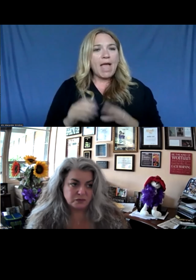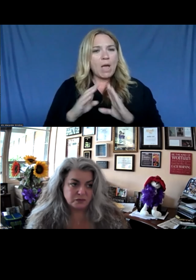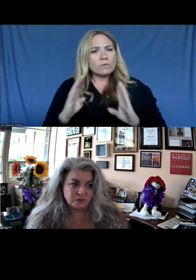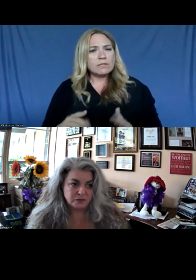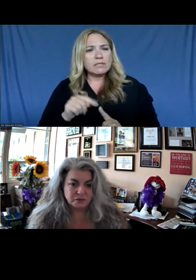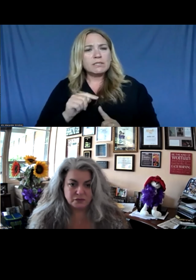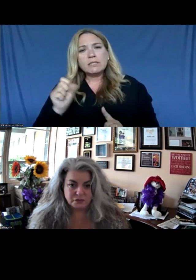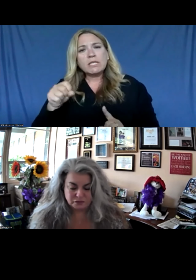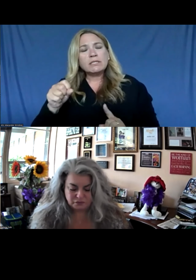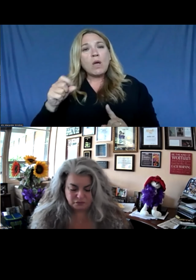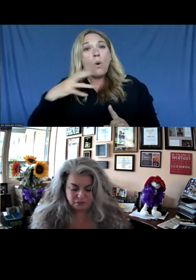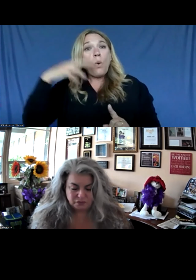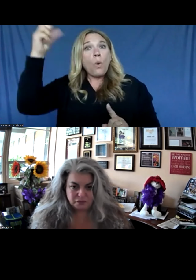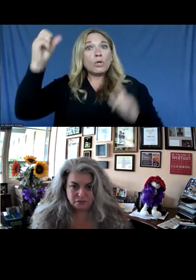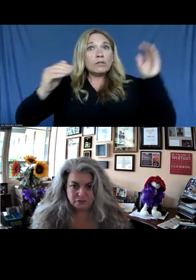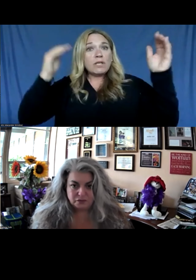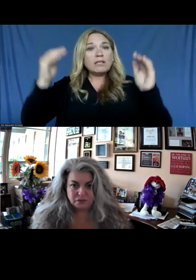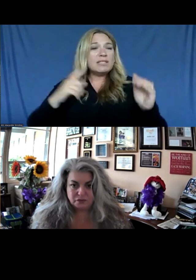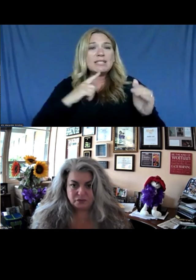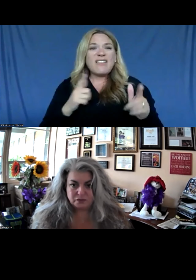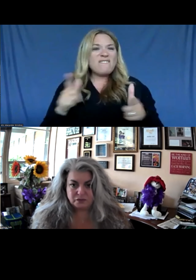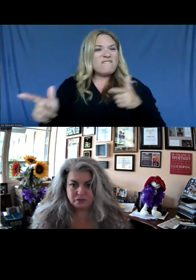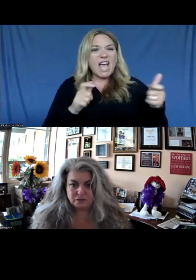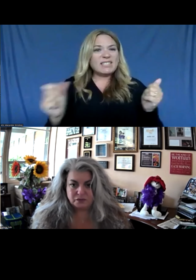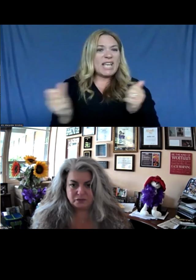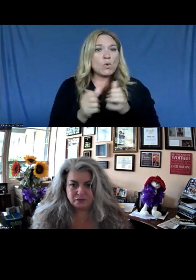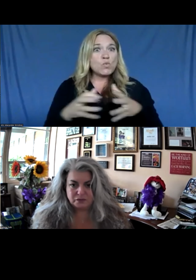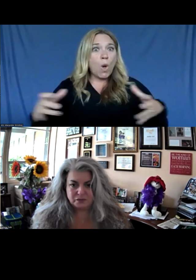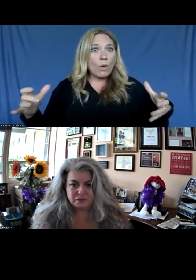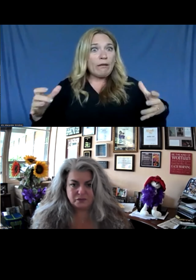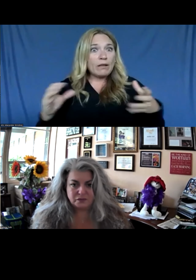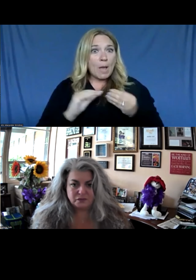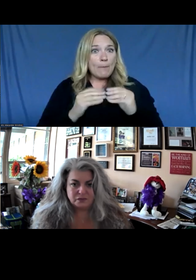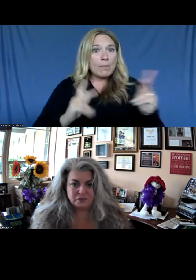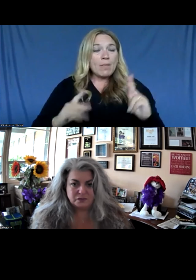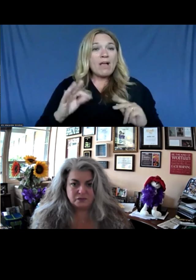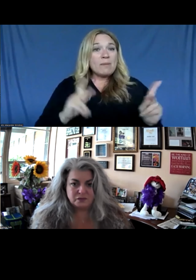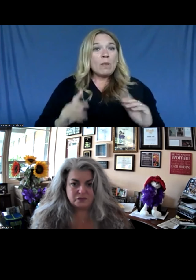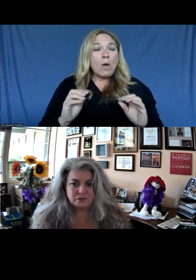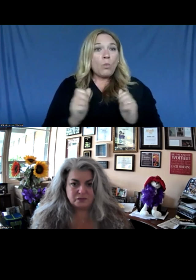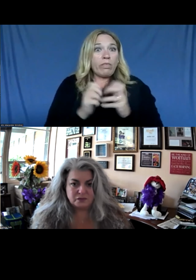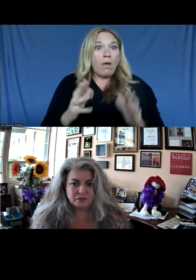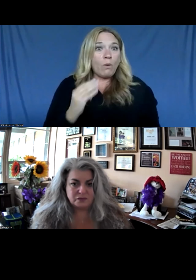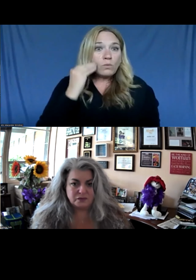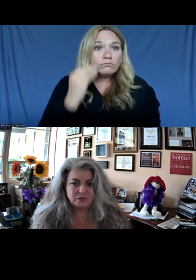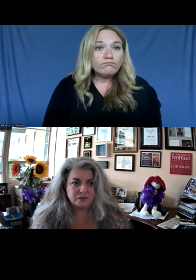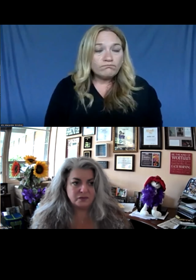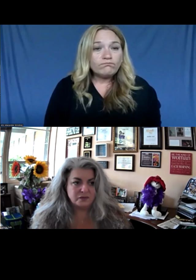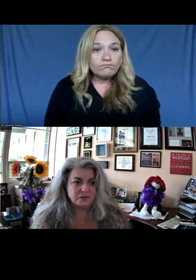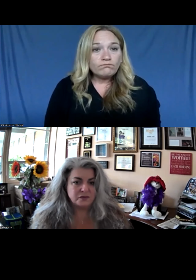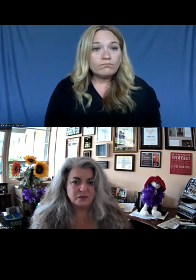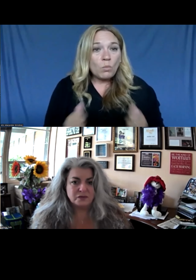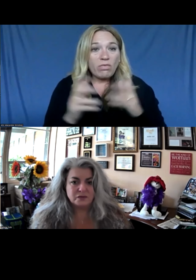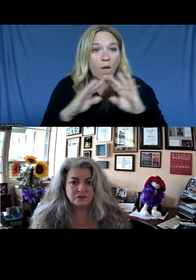adults are among the fastest growing population of the unhoused. And so we recognize the administration